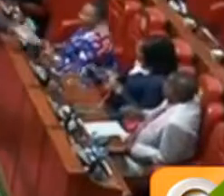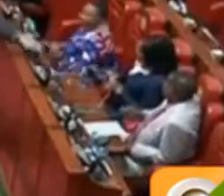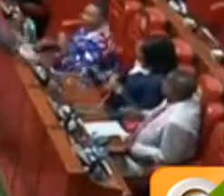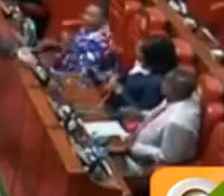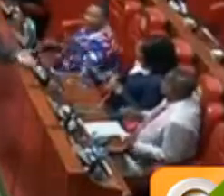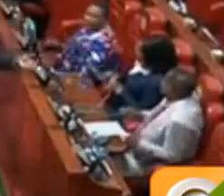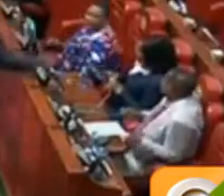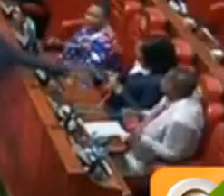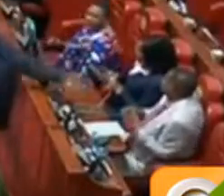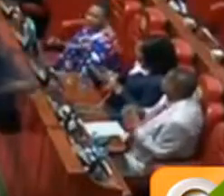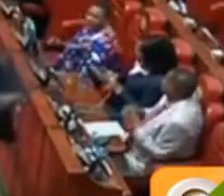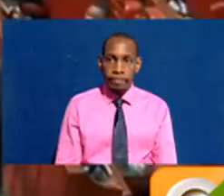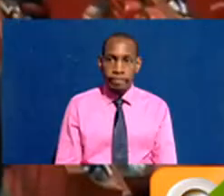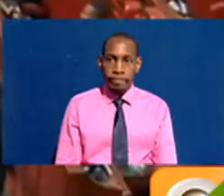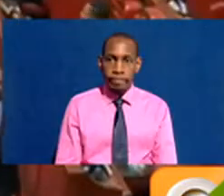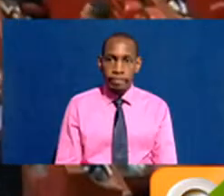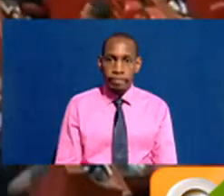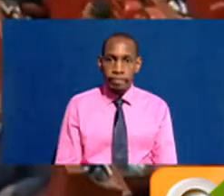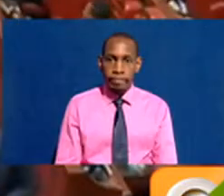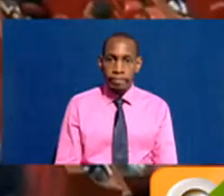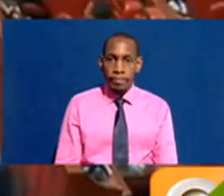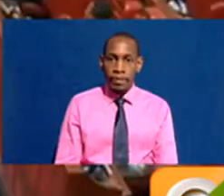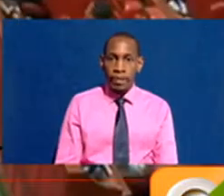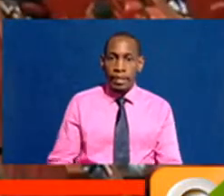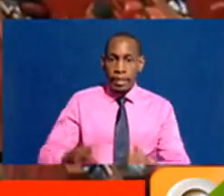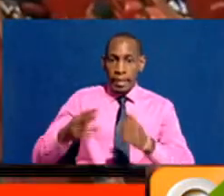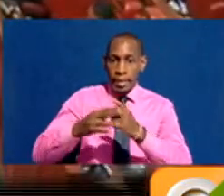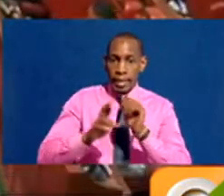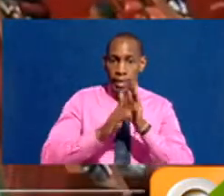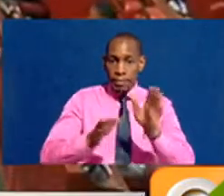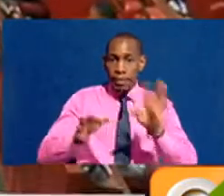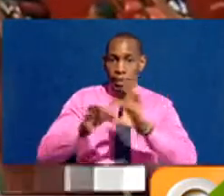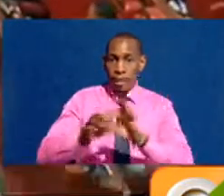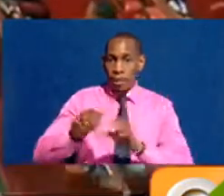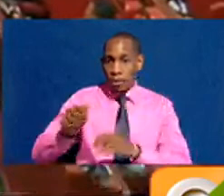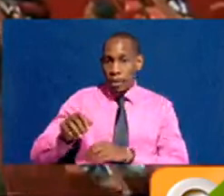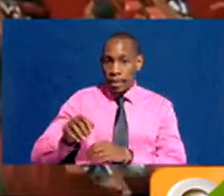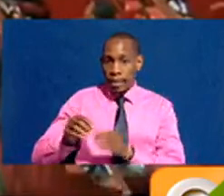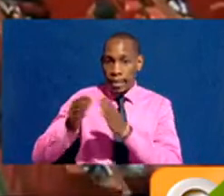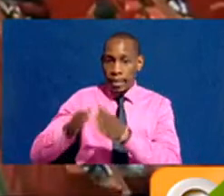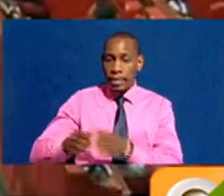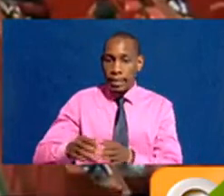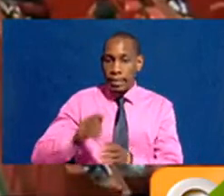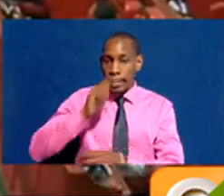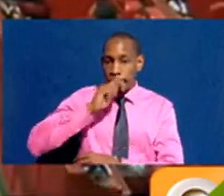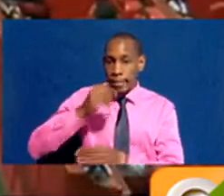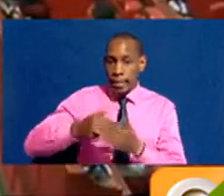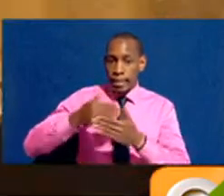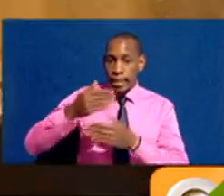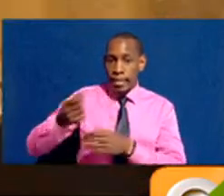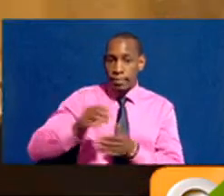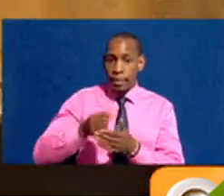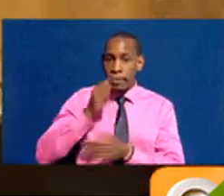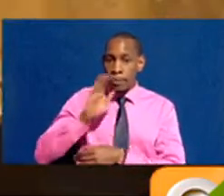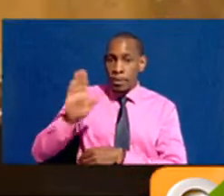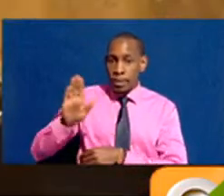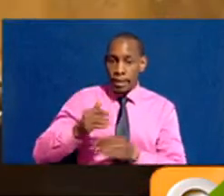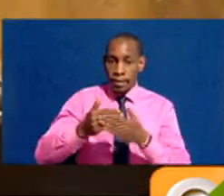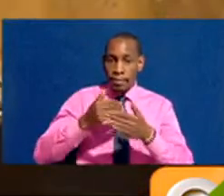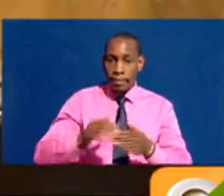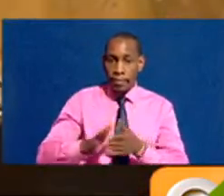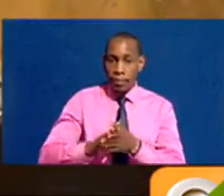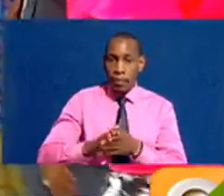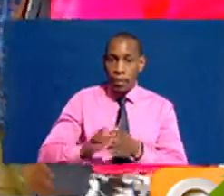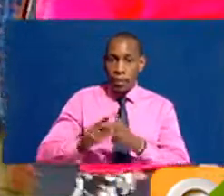Robert Pukose, member for NDBS. The 9 will now join their colleagues in Arusha next month for swearing in ahead of